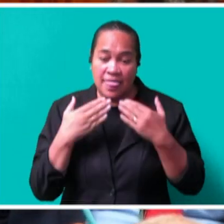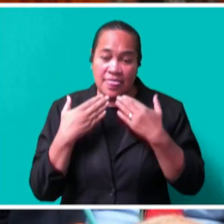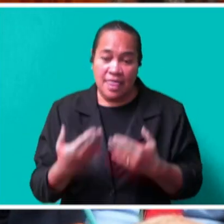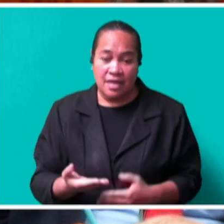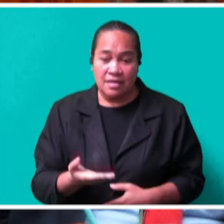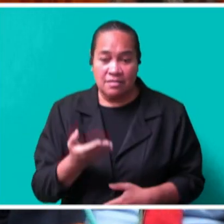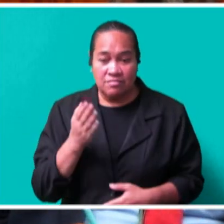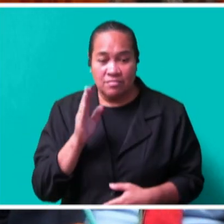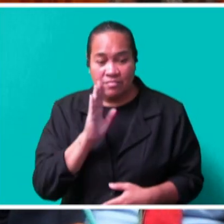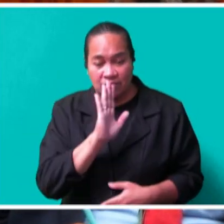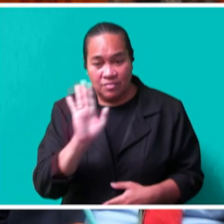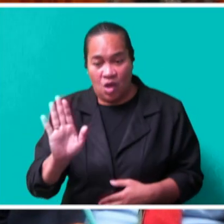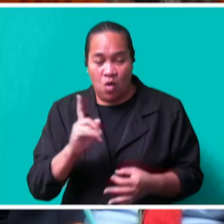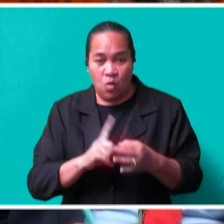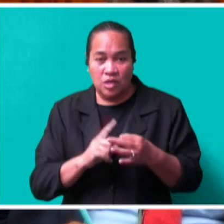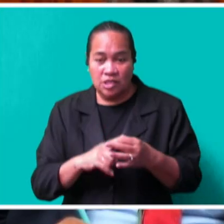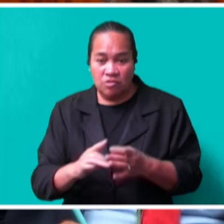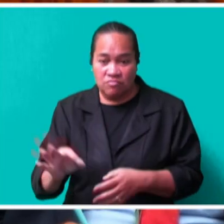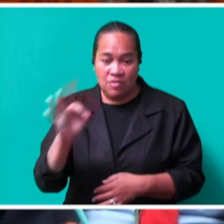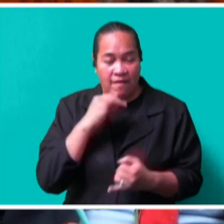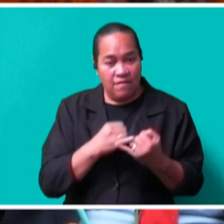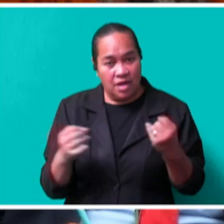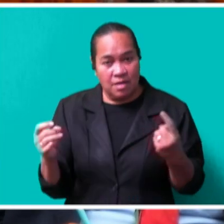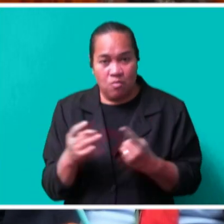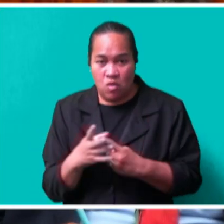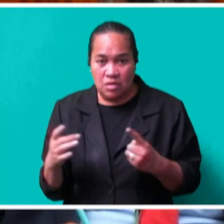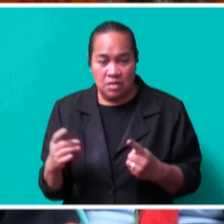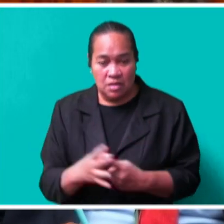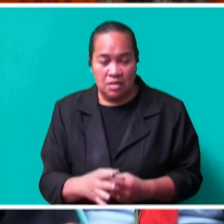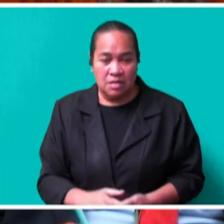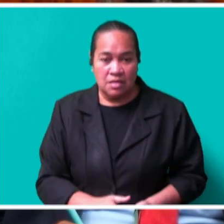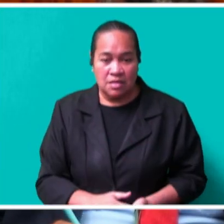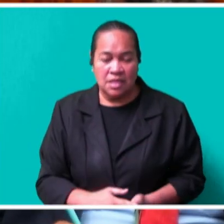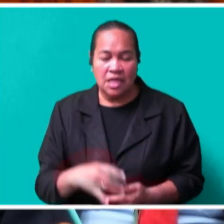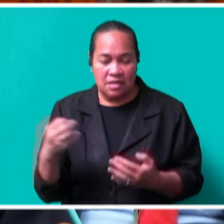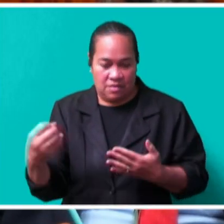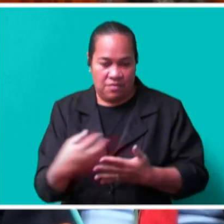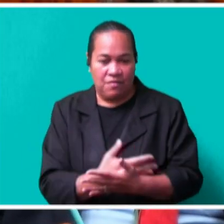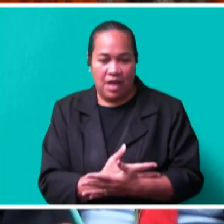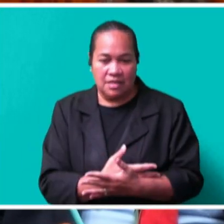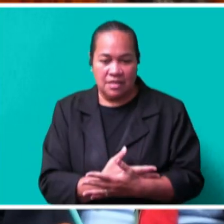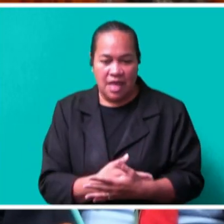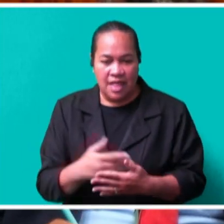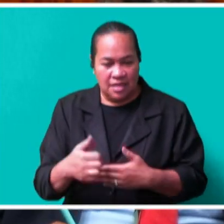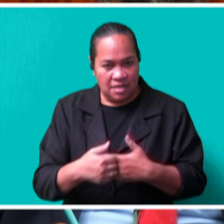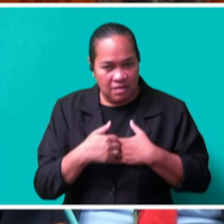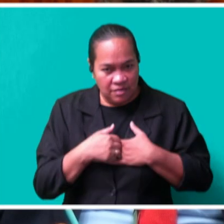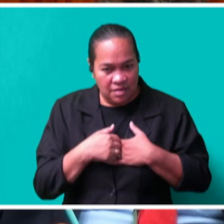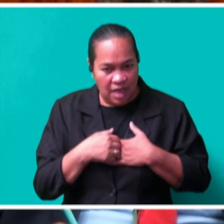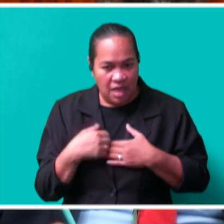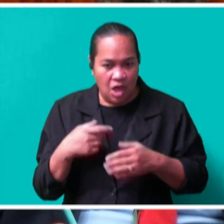for raising this very important question, one that directly affects the welfare, safety, and